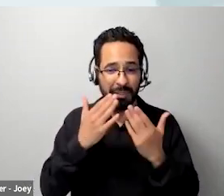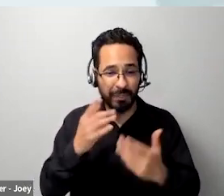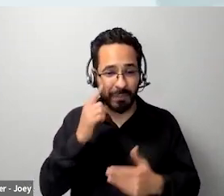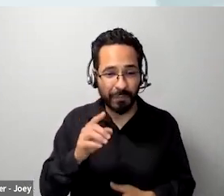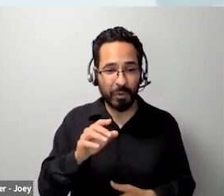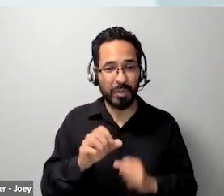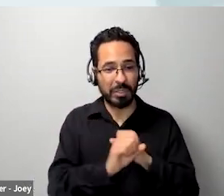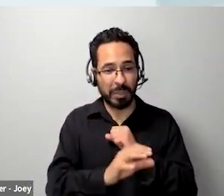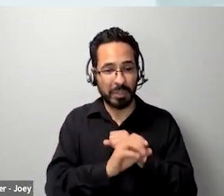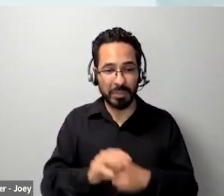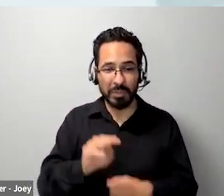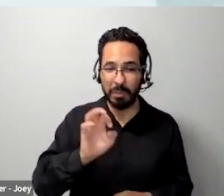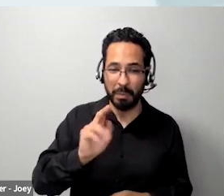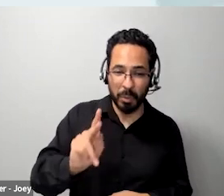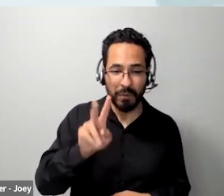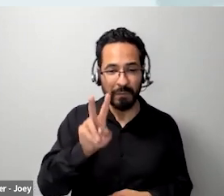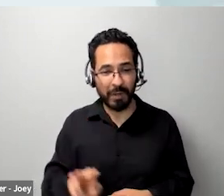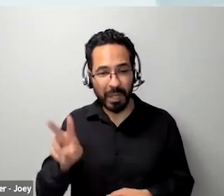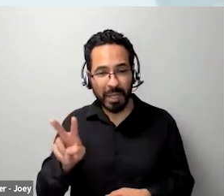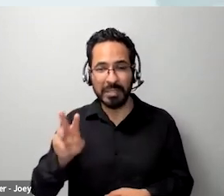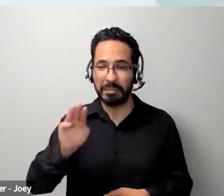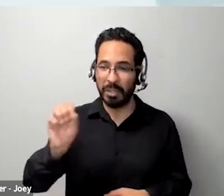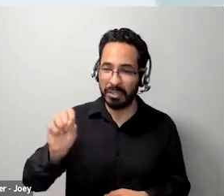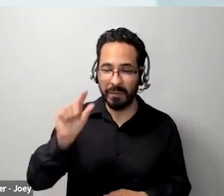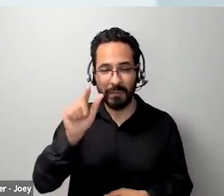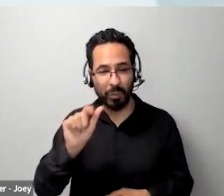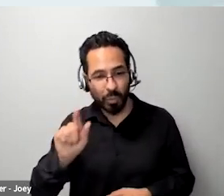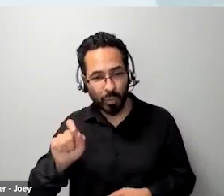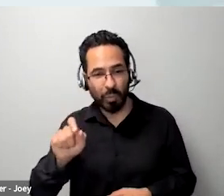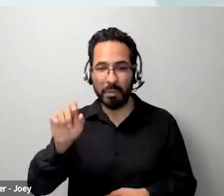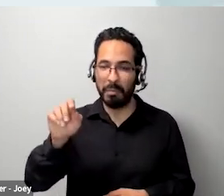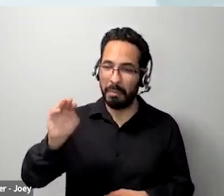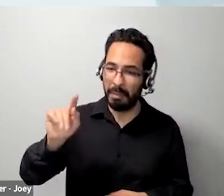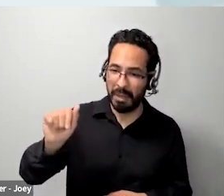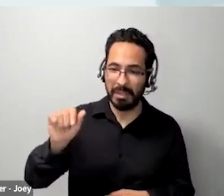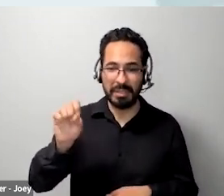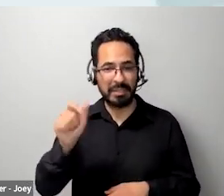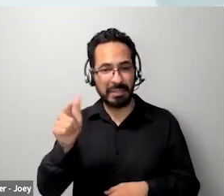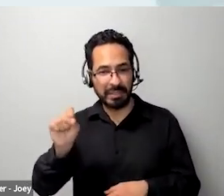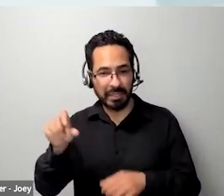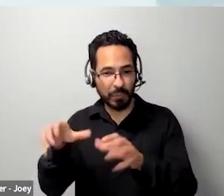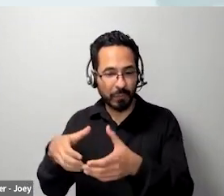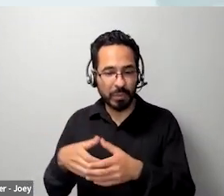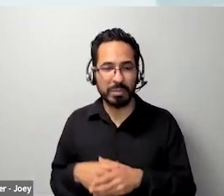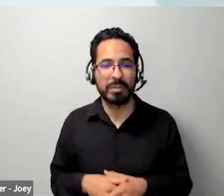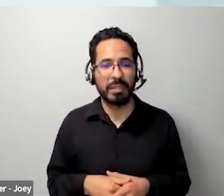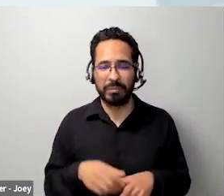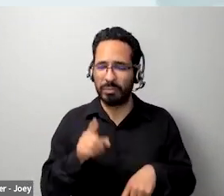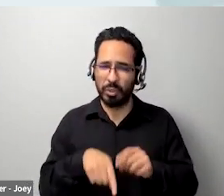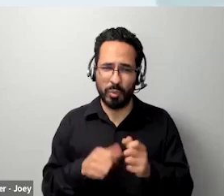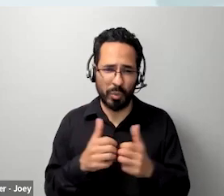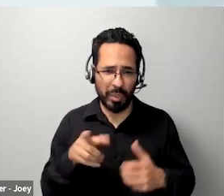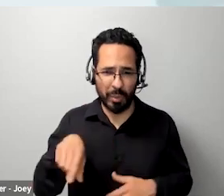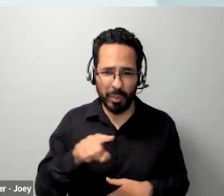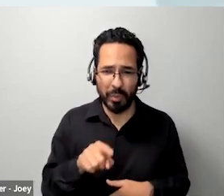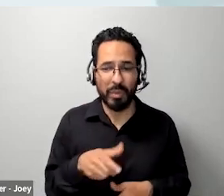Merck, Verizon, Microsoft, Google, Meta, and Salesforce. Could not do this work without you. All of the recordings and